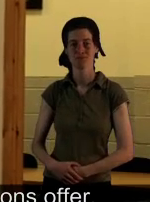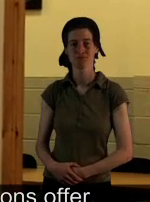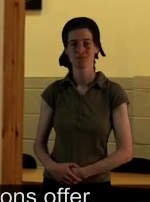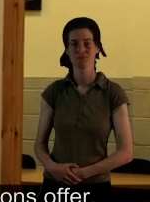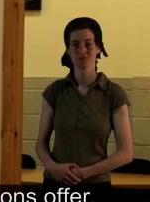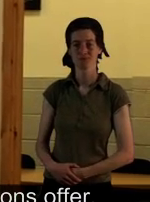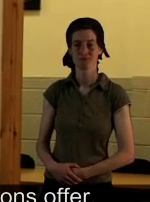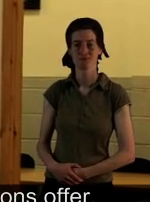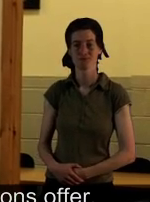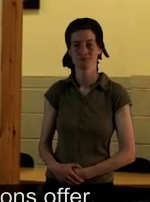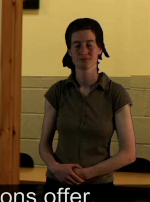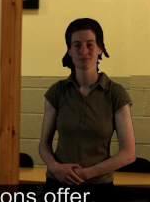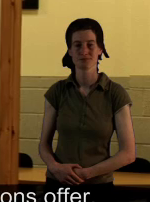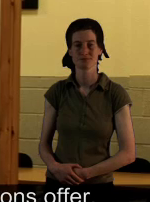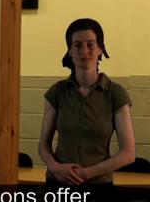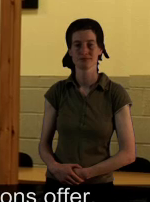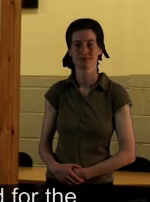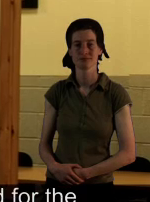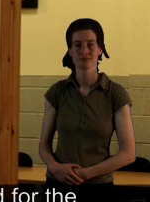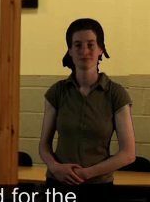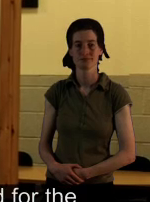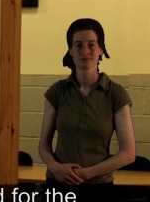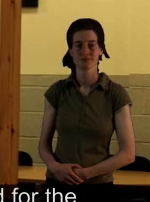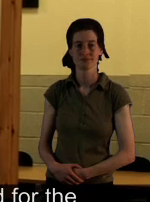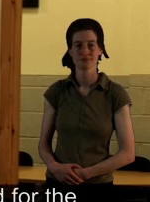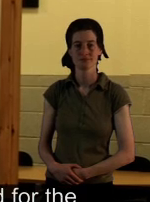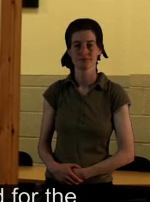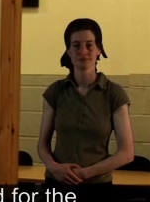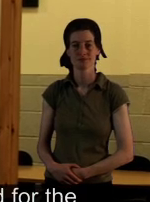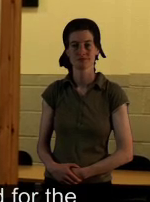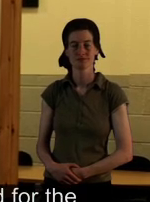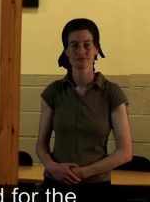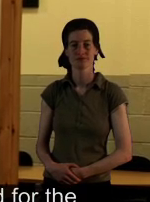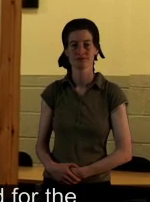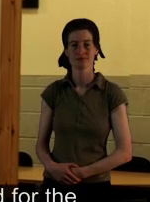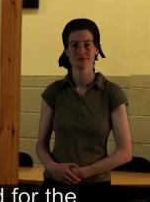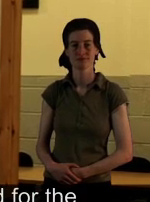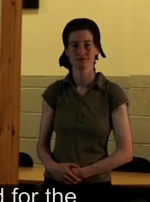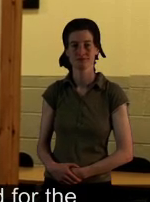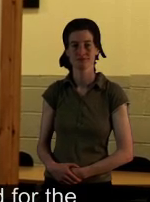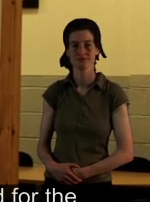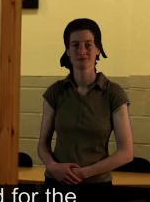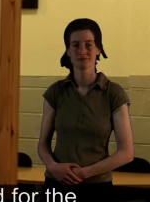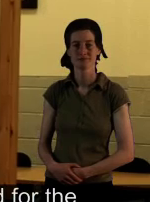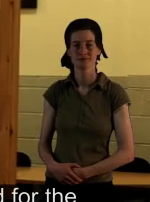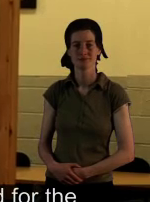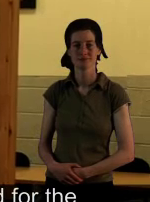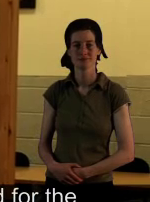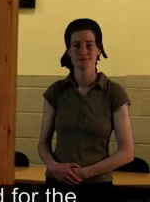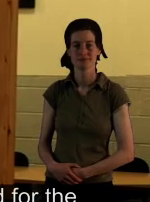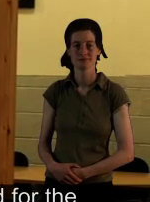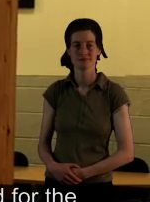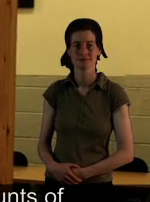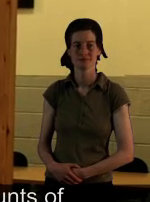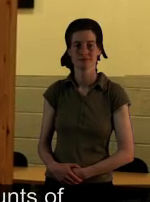part of the benefit of today, showing that working together is good for the tendering process as well,